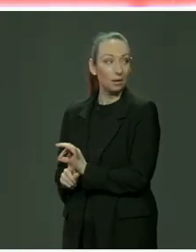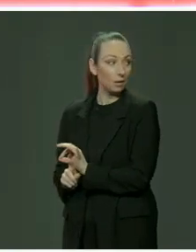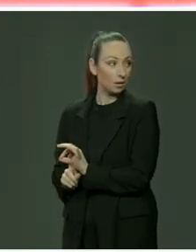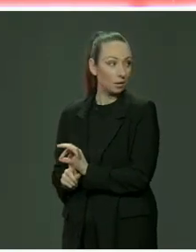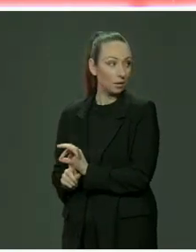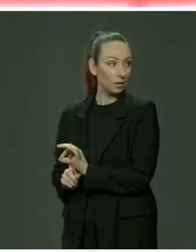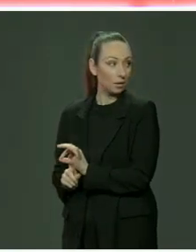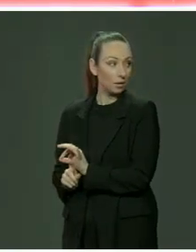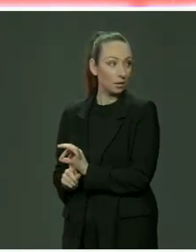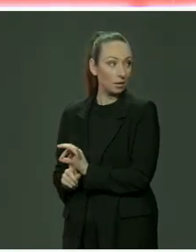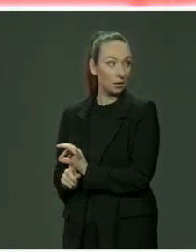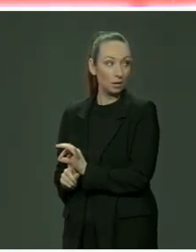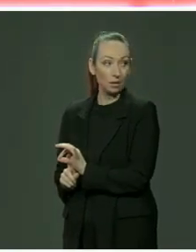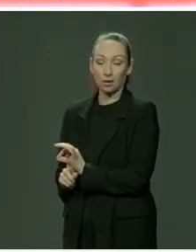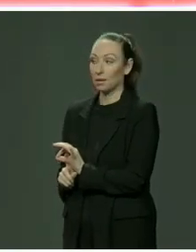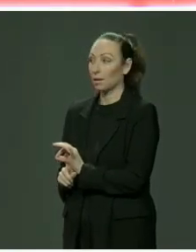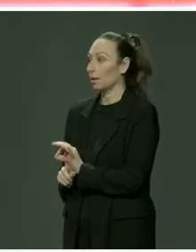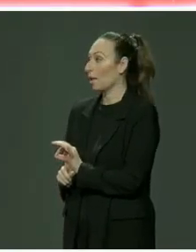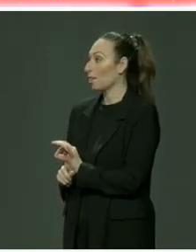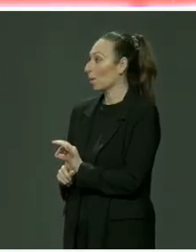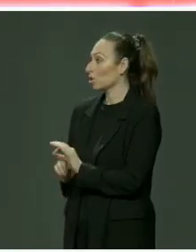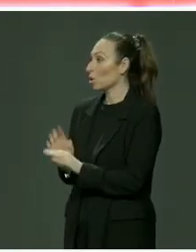is in regards to ESG.